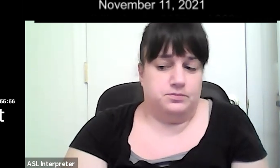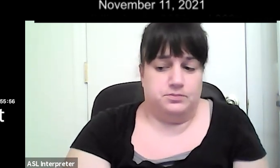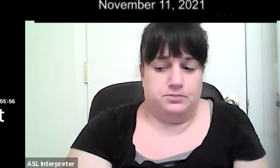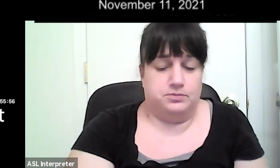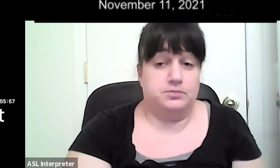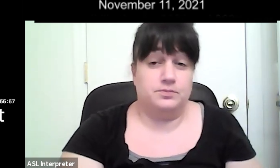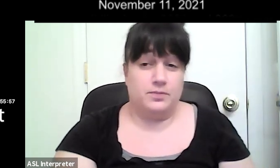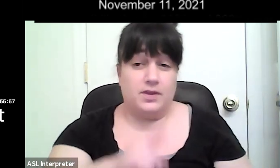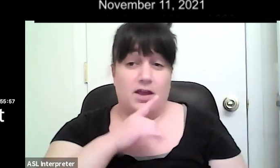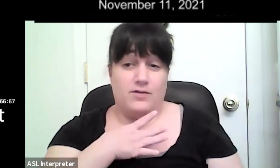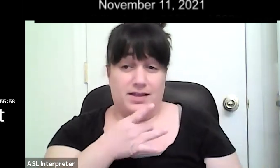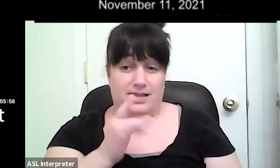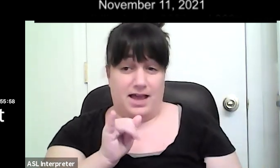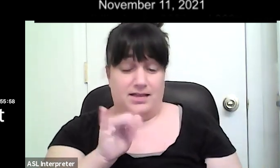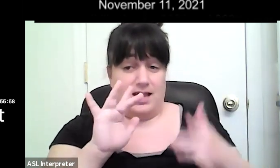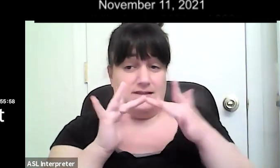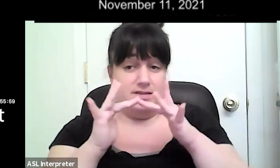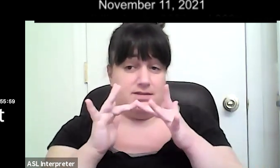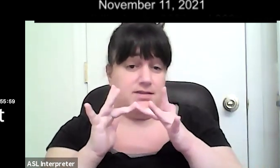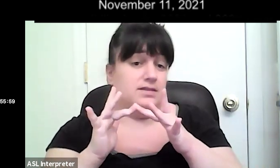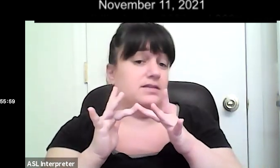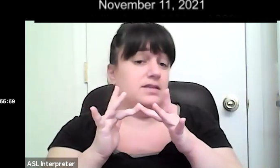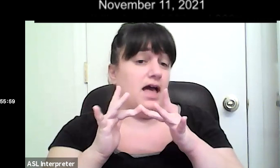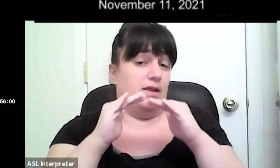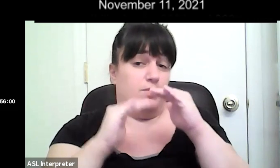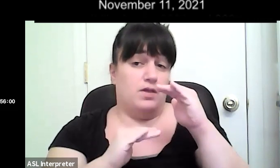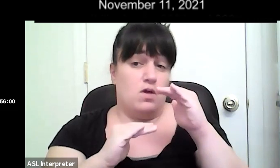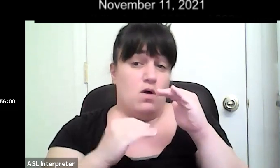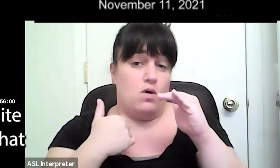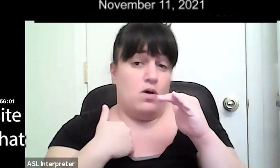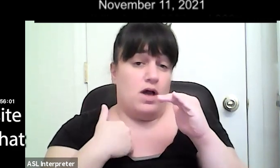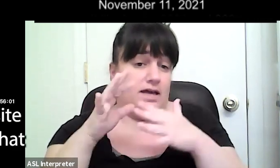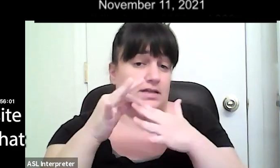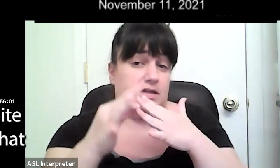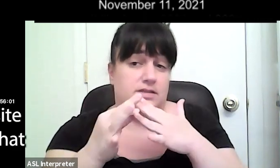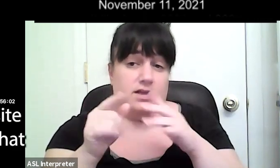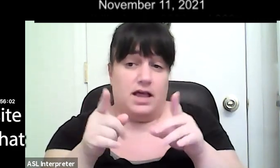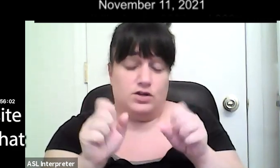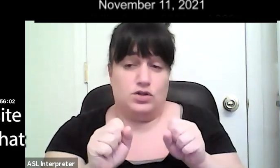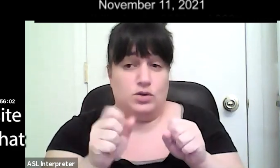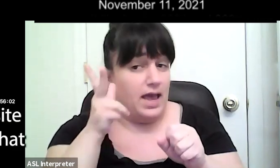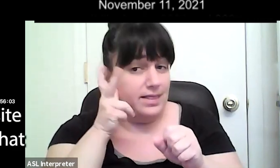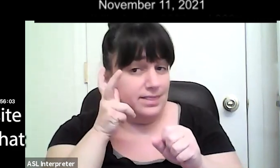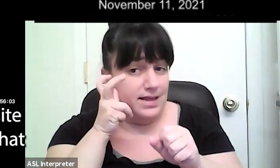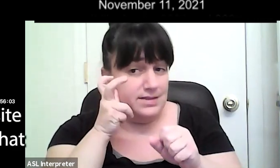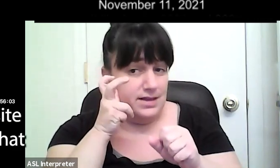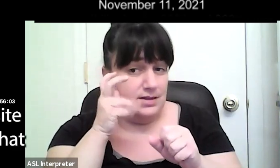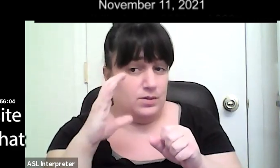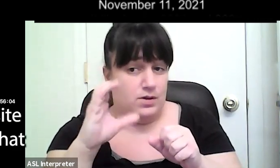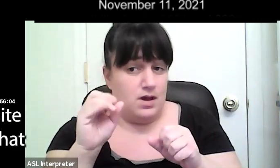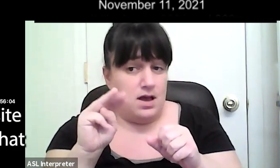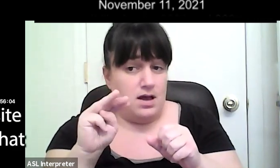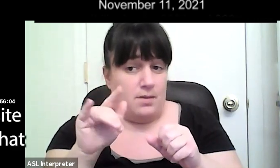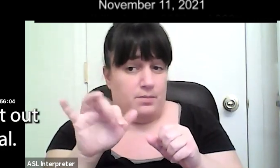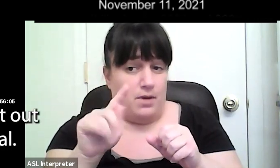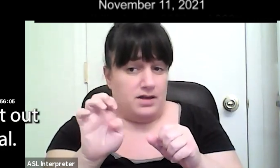And what I really like about this site is below it, there's a selection. You can listen to the composite